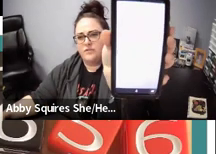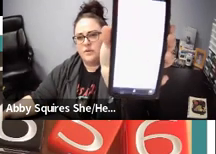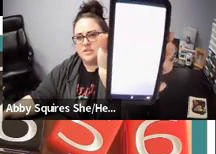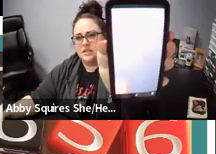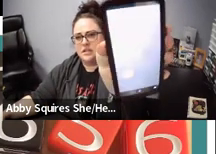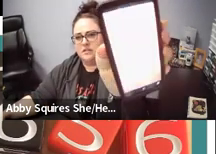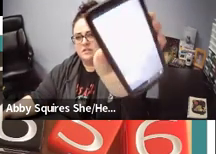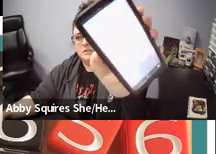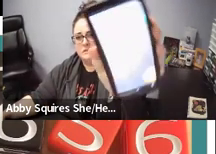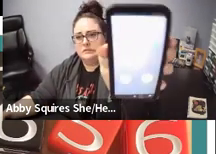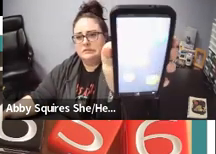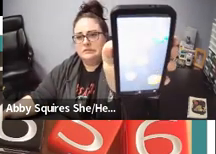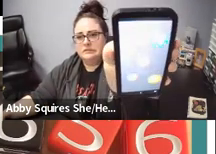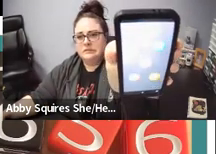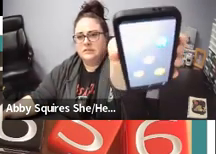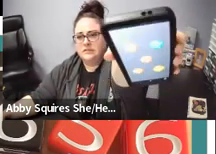I don't know if you can see it.